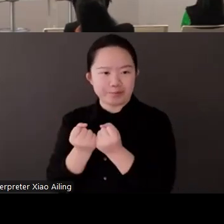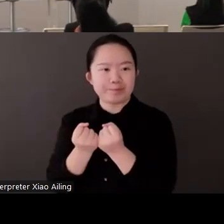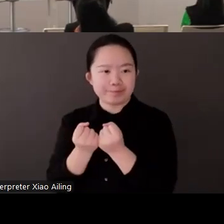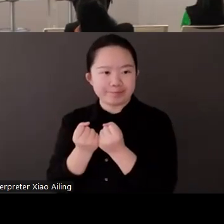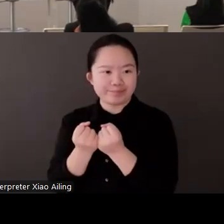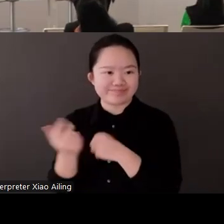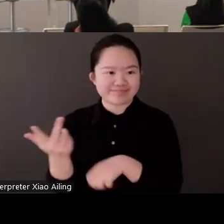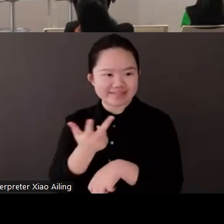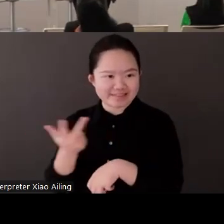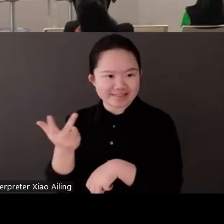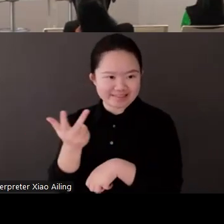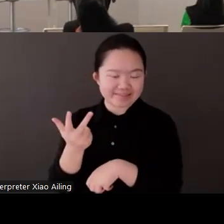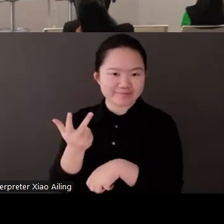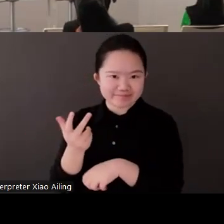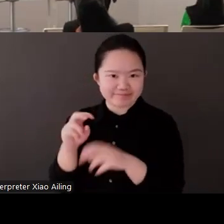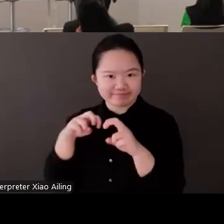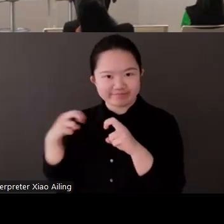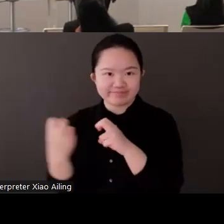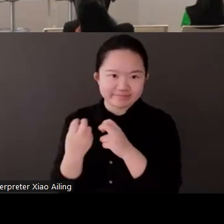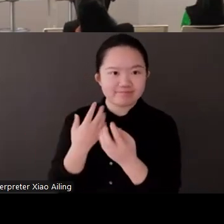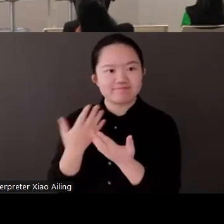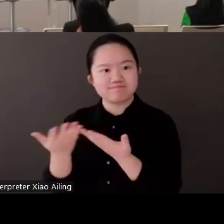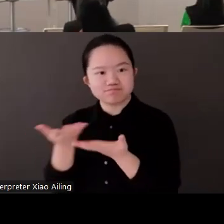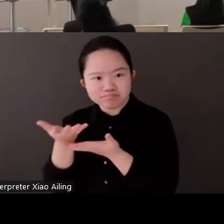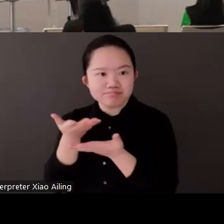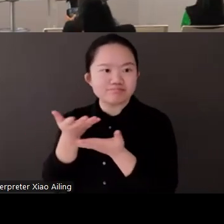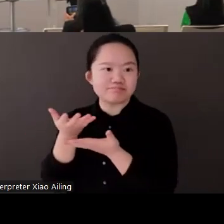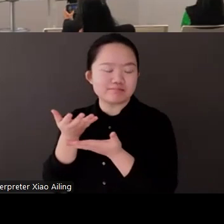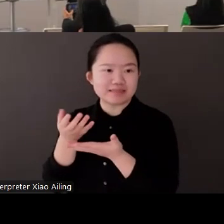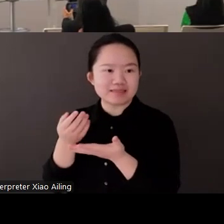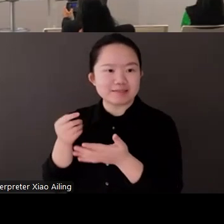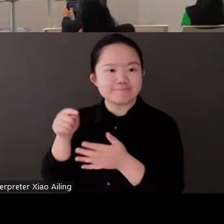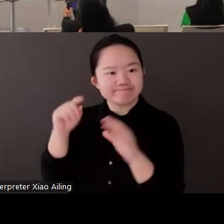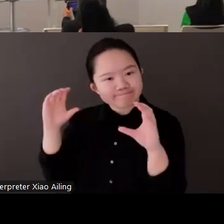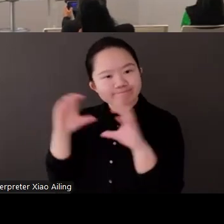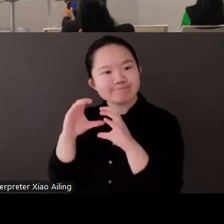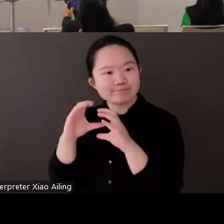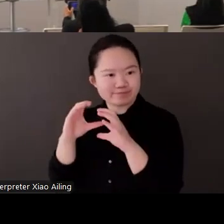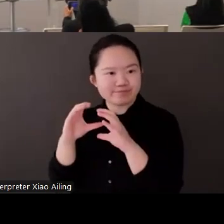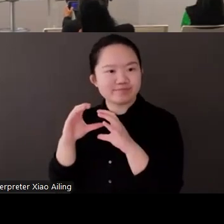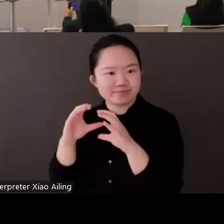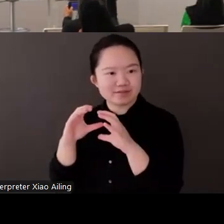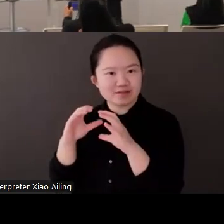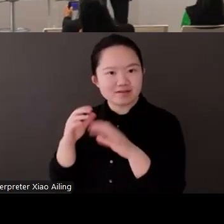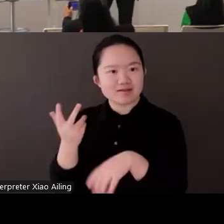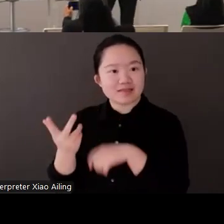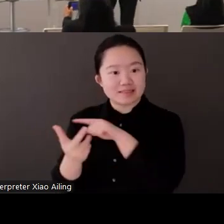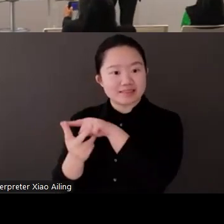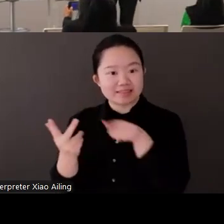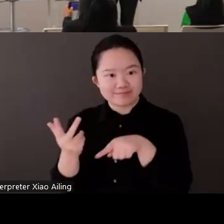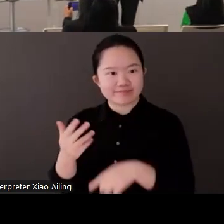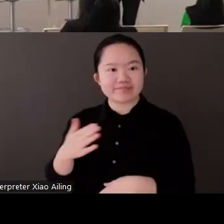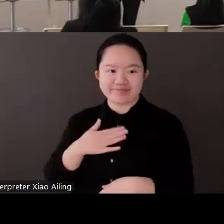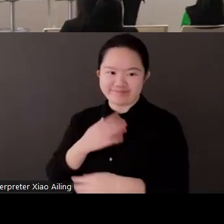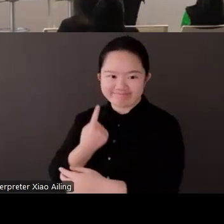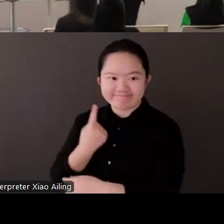VKG report will be a webinar. It will be Susanna, me, and Pete Kemeny that had one of the,